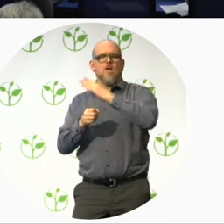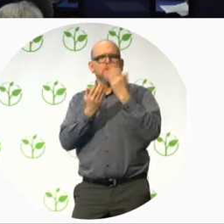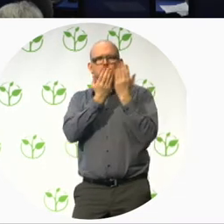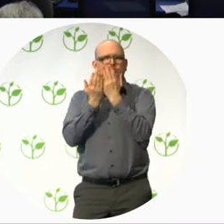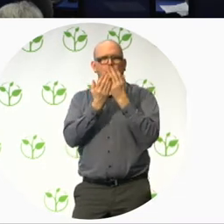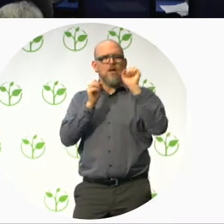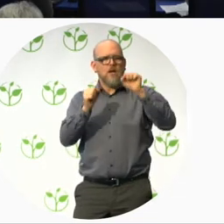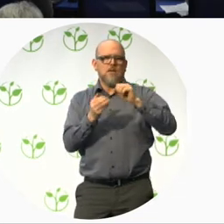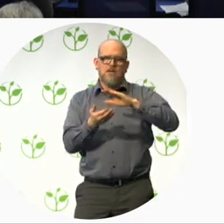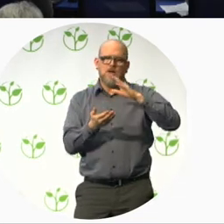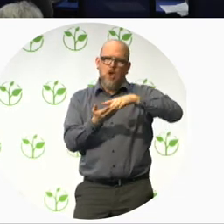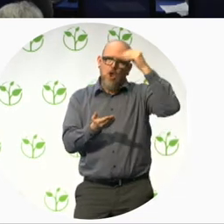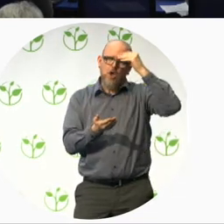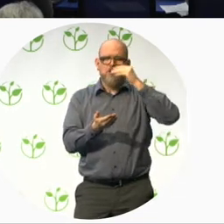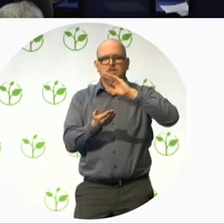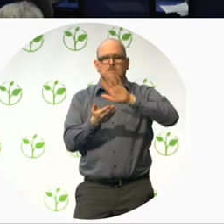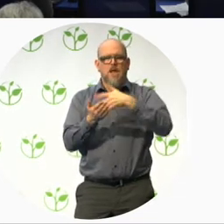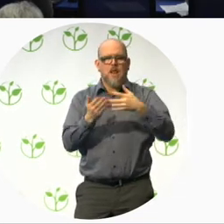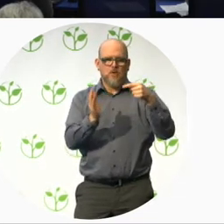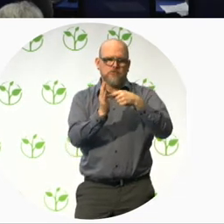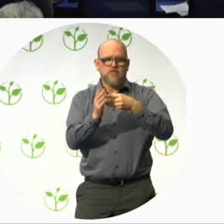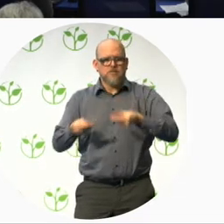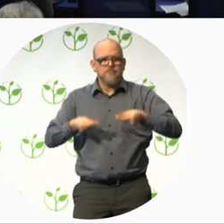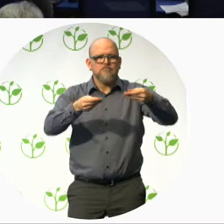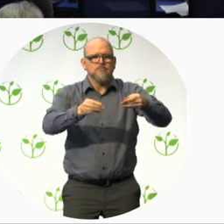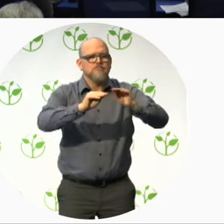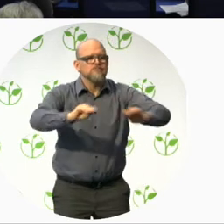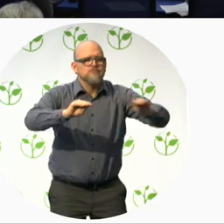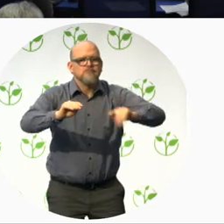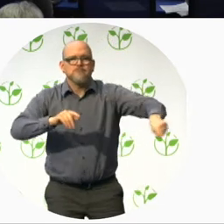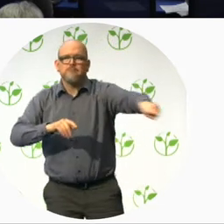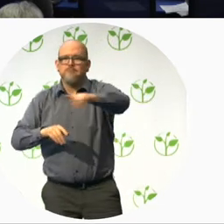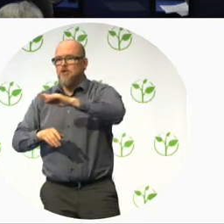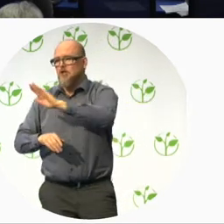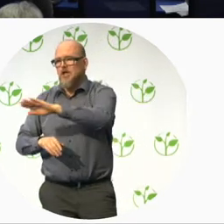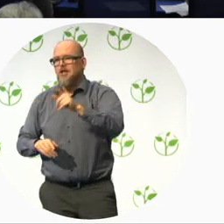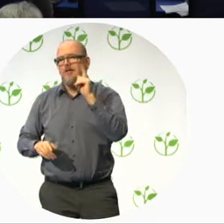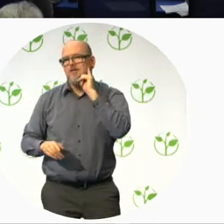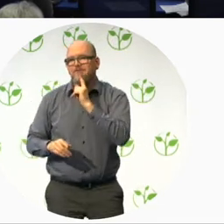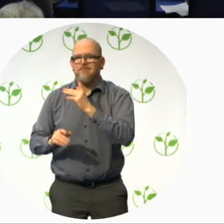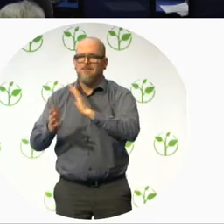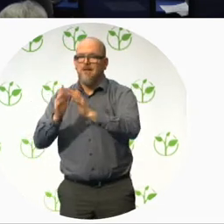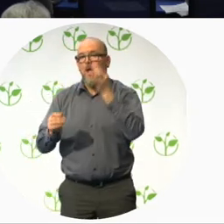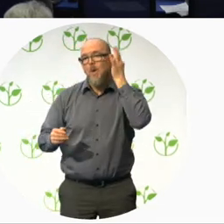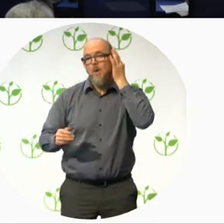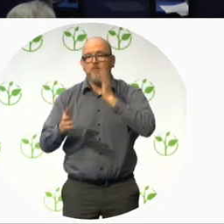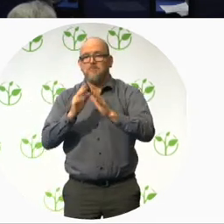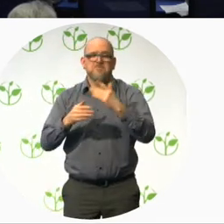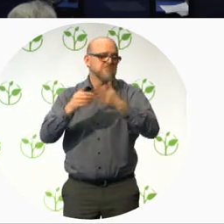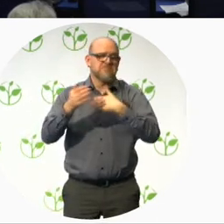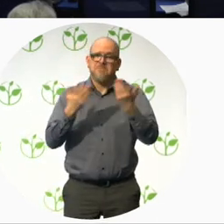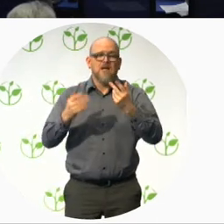therefore communicate with the deaf community in the way that French is taught at